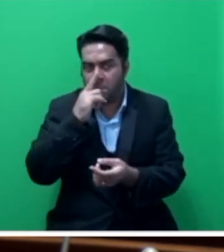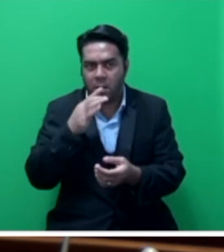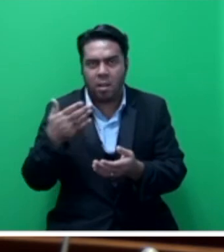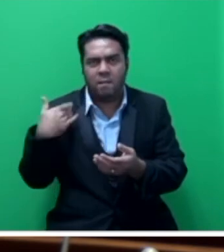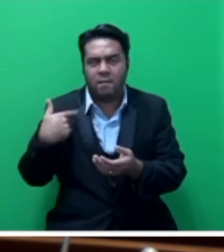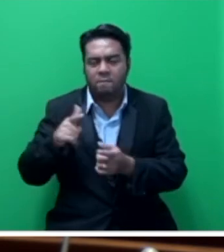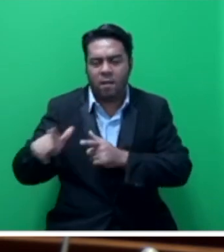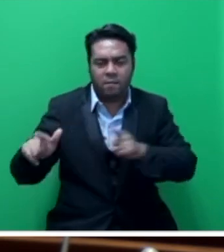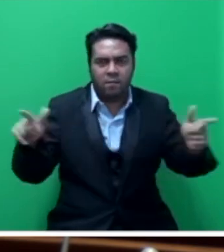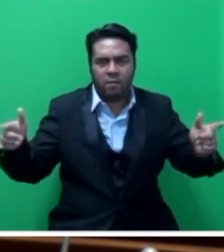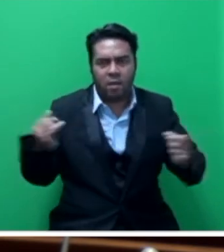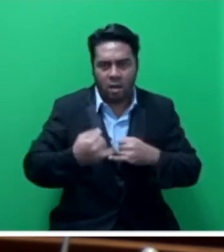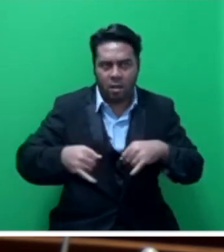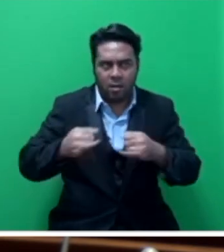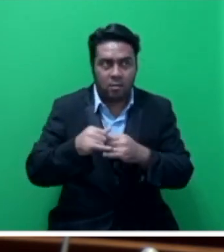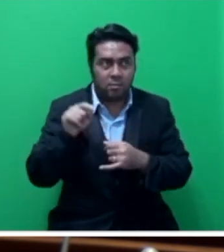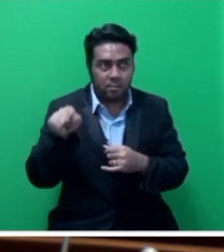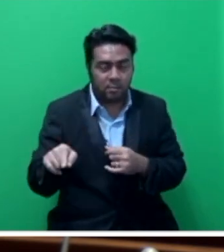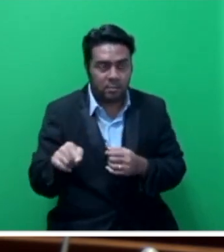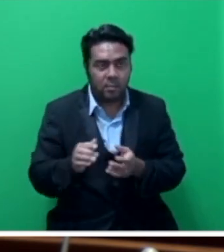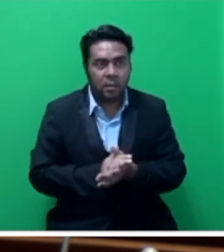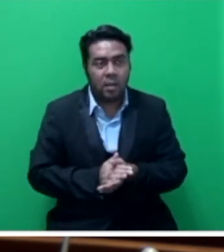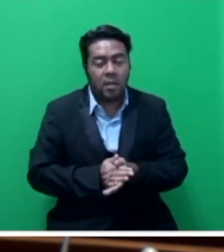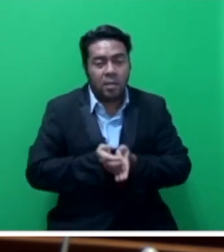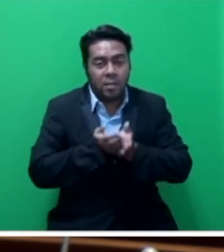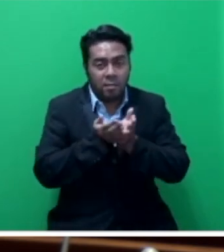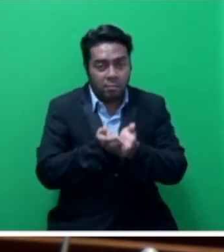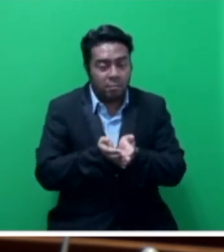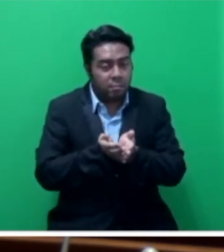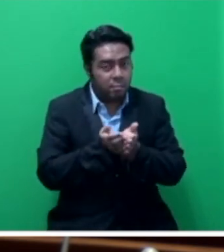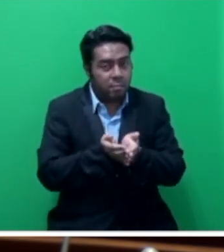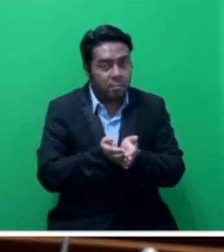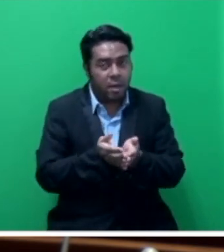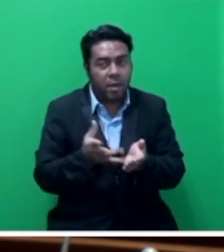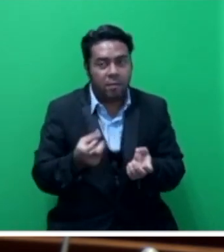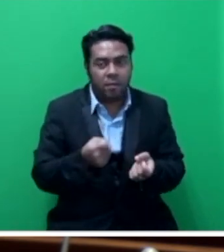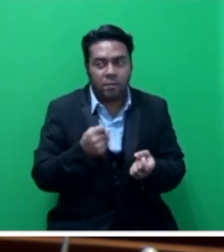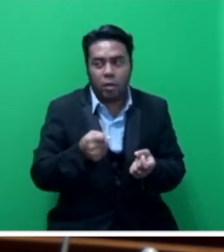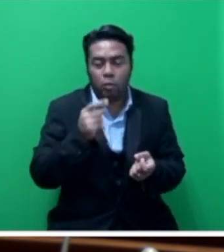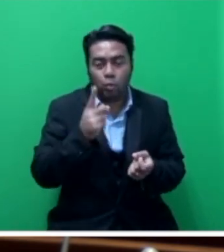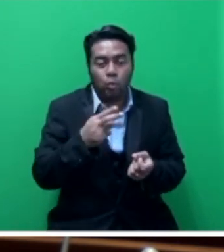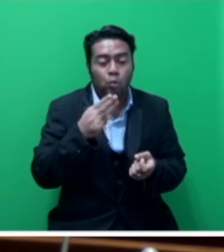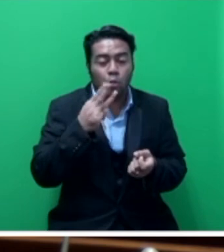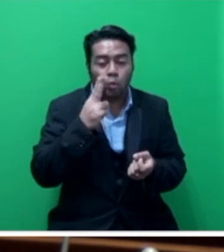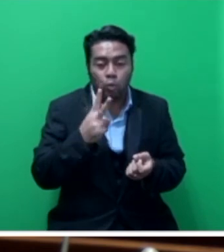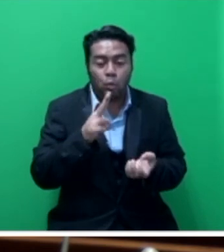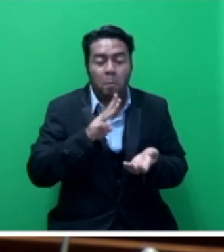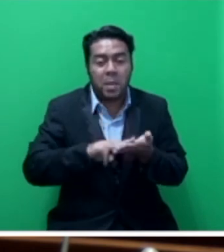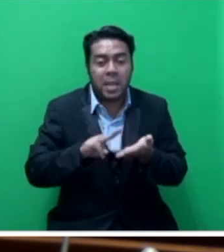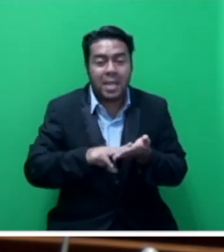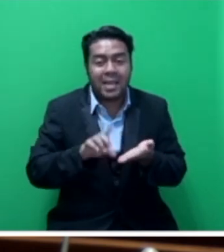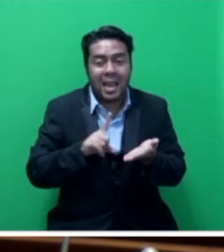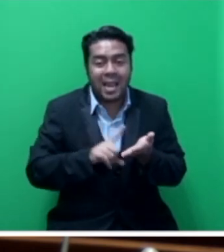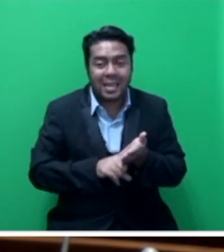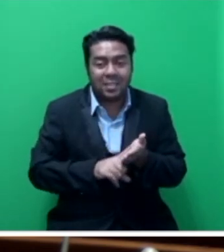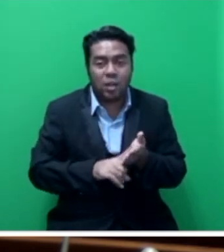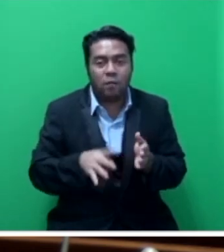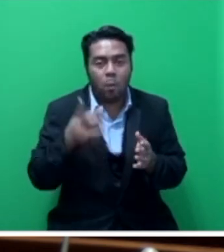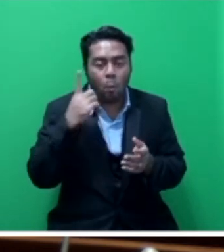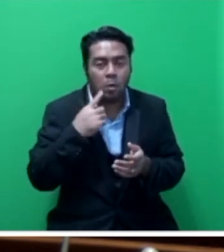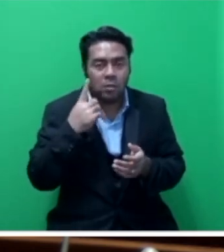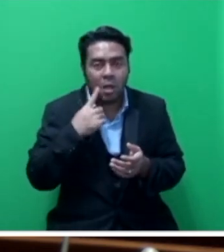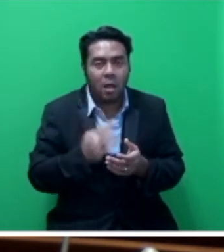Mr. Speaker, sir, the GSS has carted more than 2 million litres of water to the maritime islands during the dry and drought